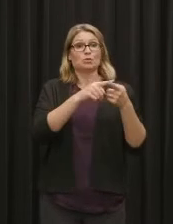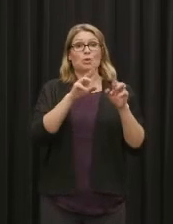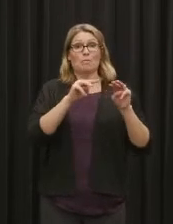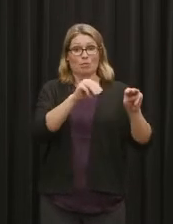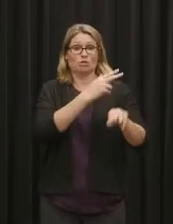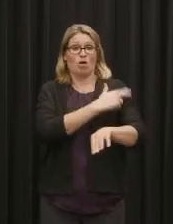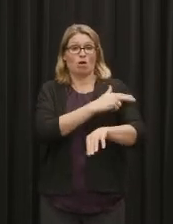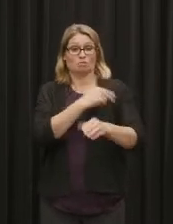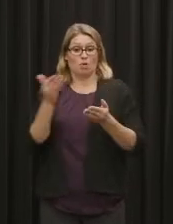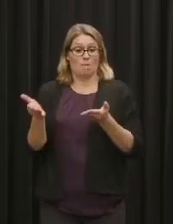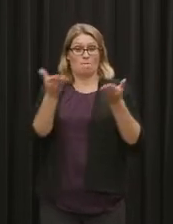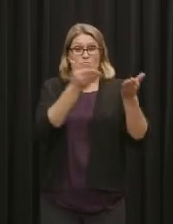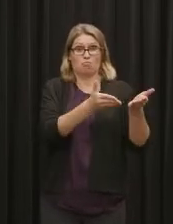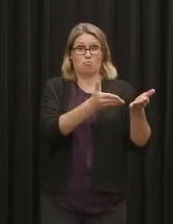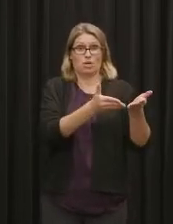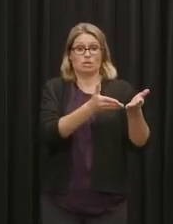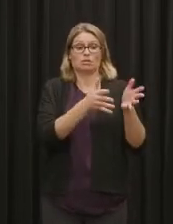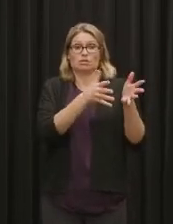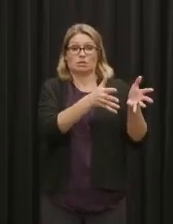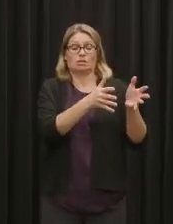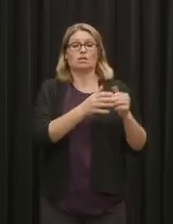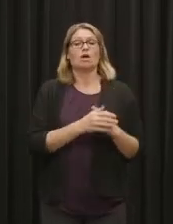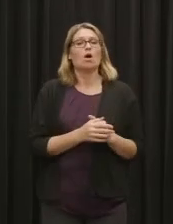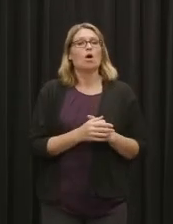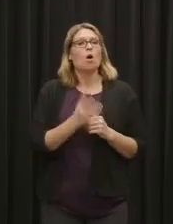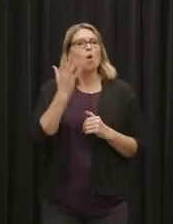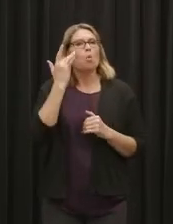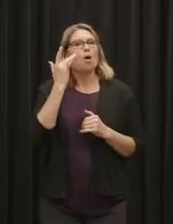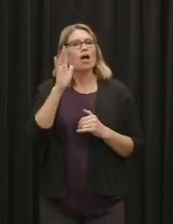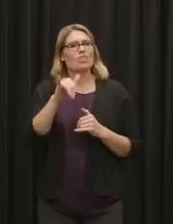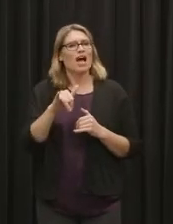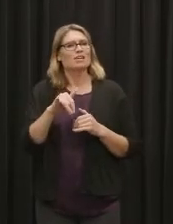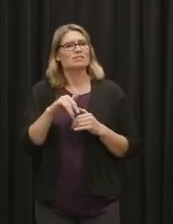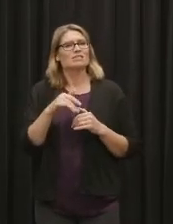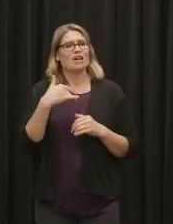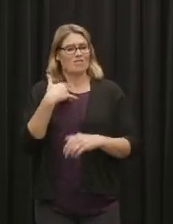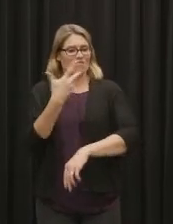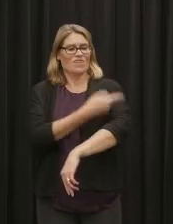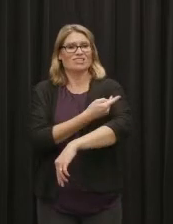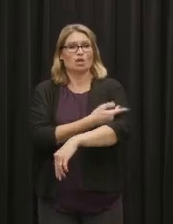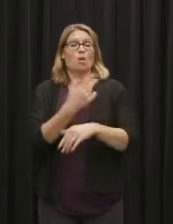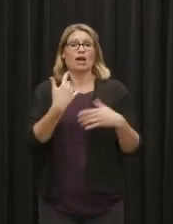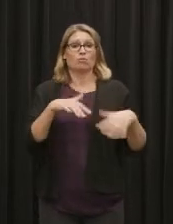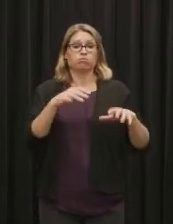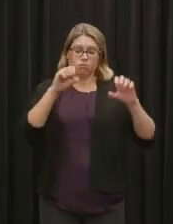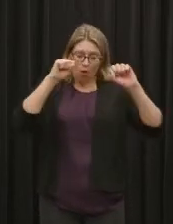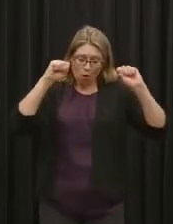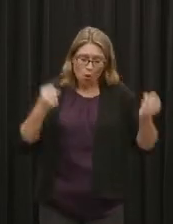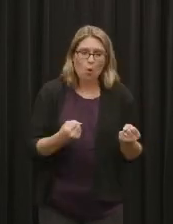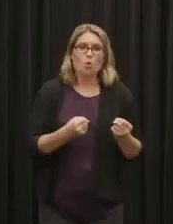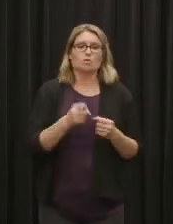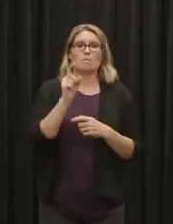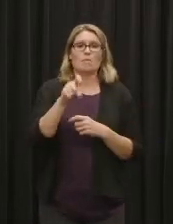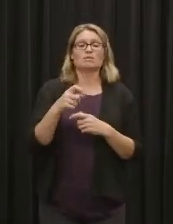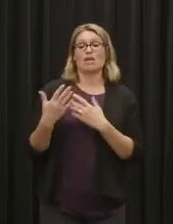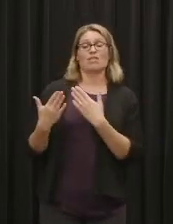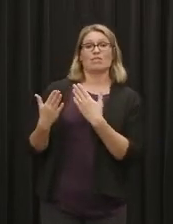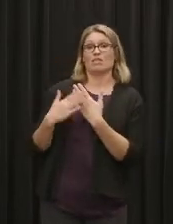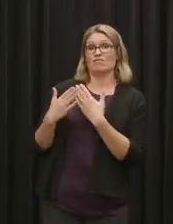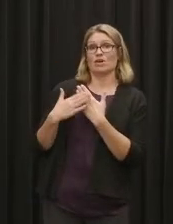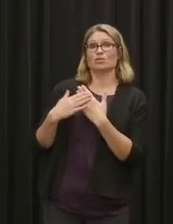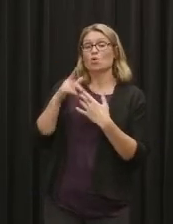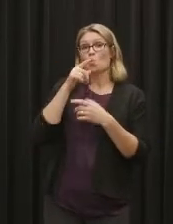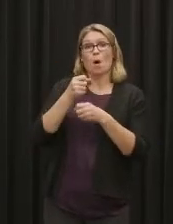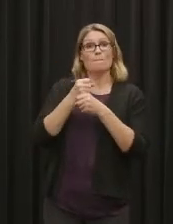Hospital, and because of the nature of the ultra-frozen vaccine, the advice is from